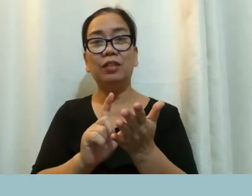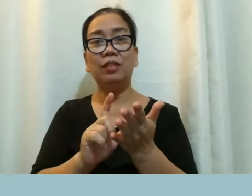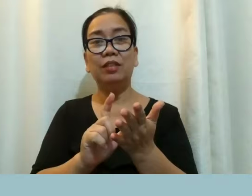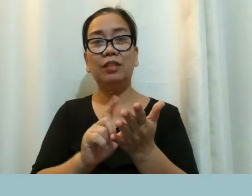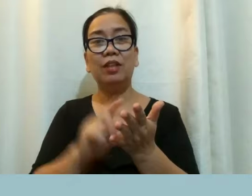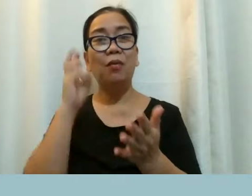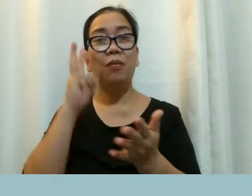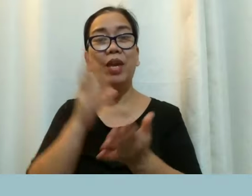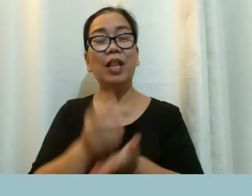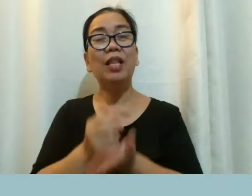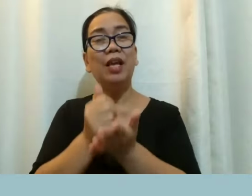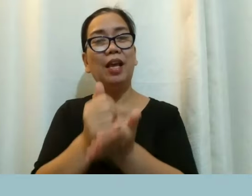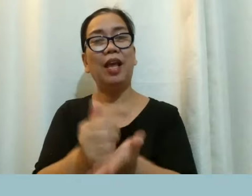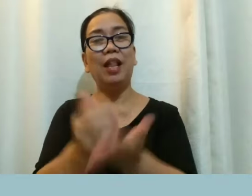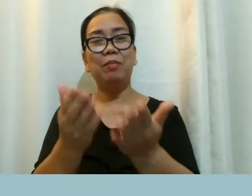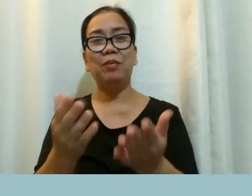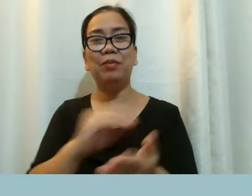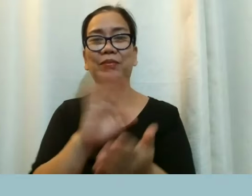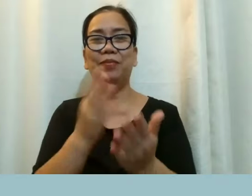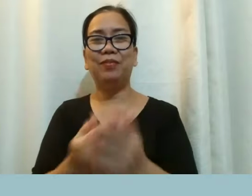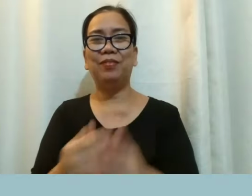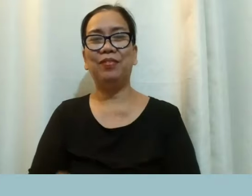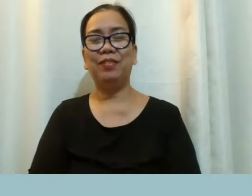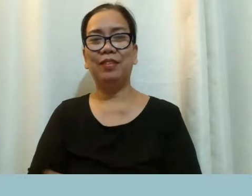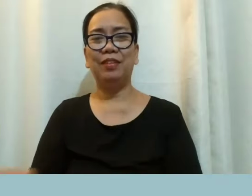lesson will help you.